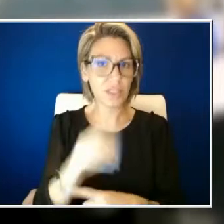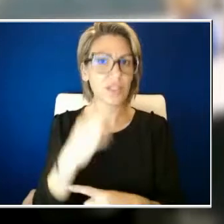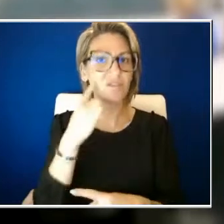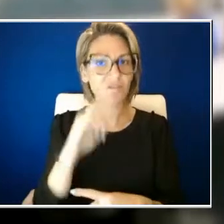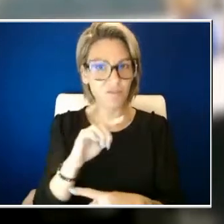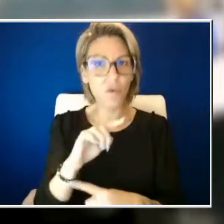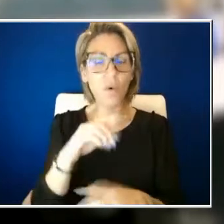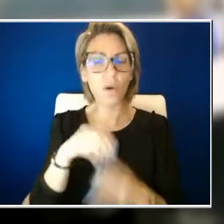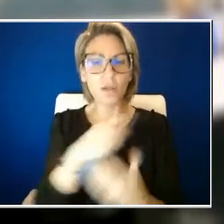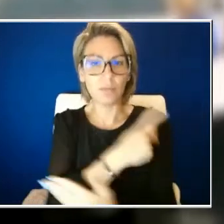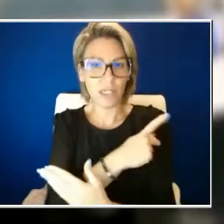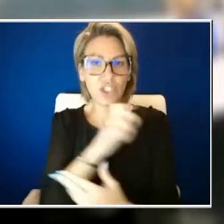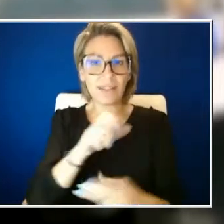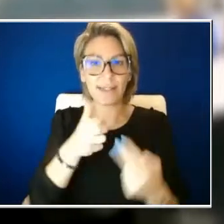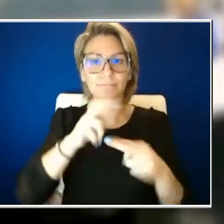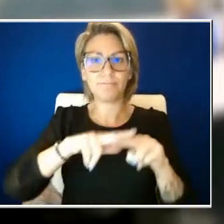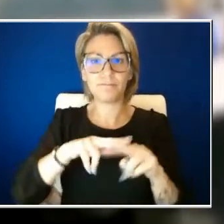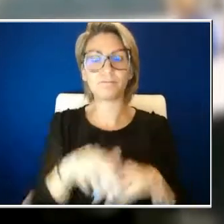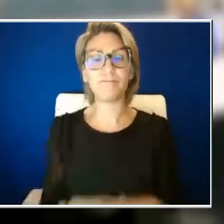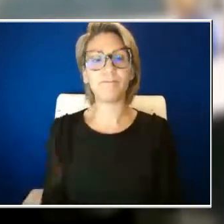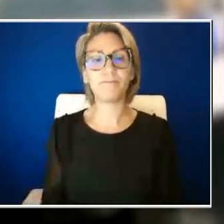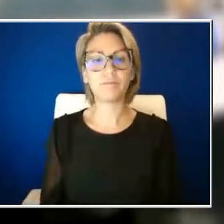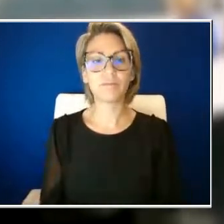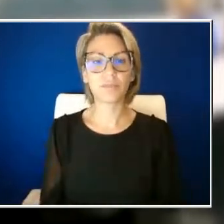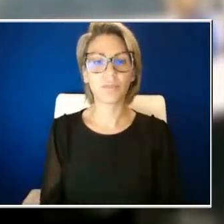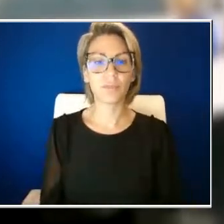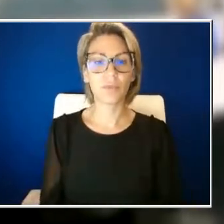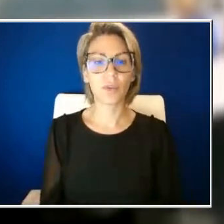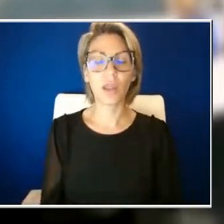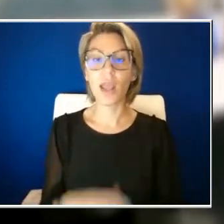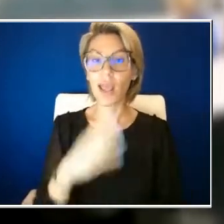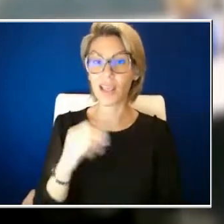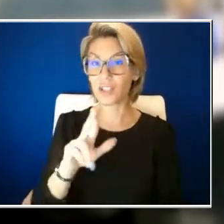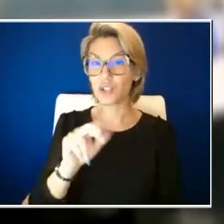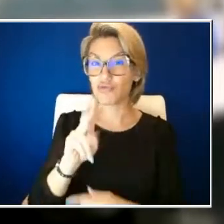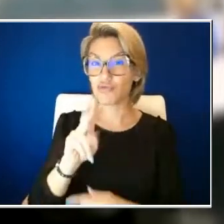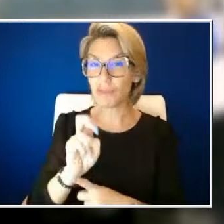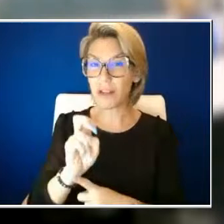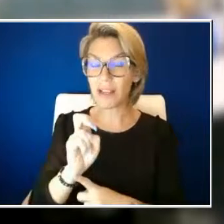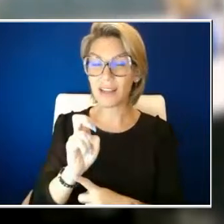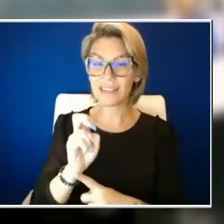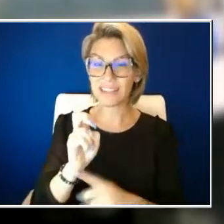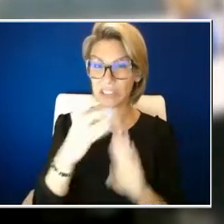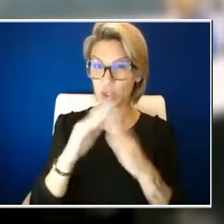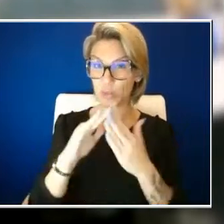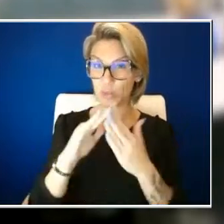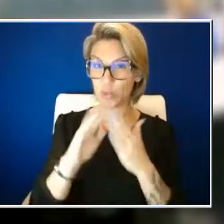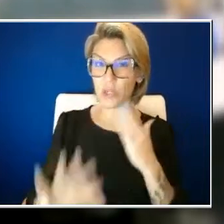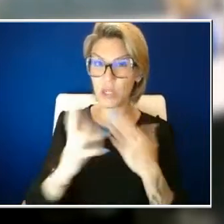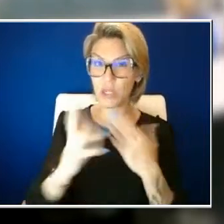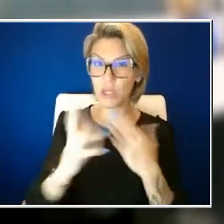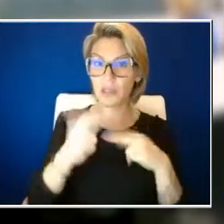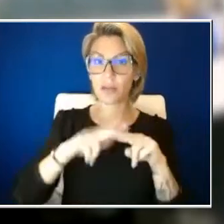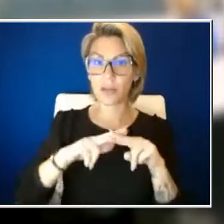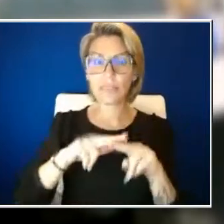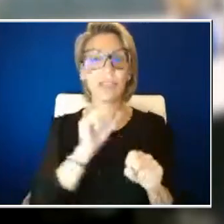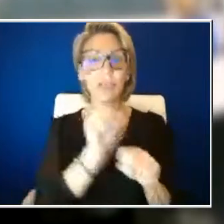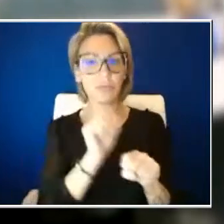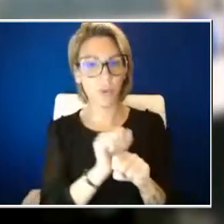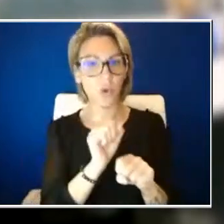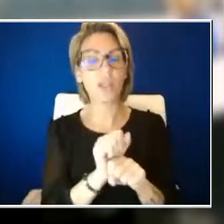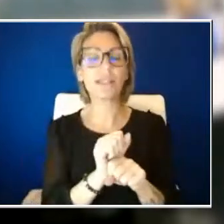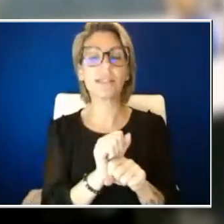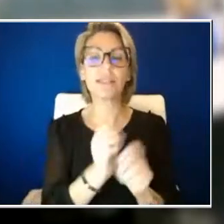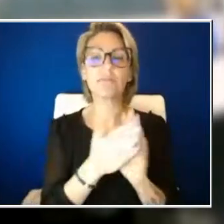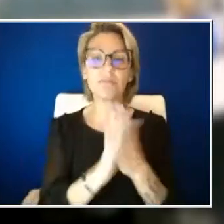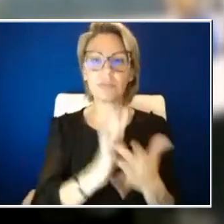has gone up as well. And since the rates are going up in the community, we also see some of our employees that are getting sick with COVID and